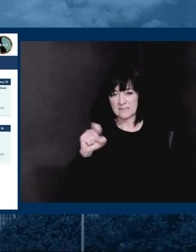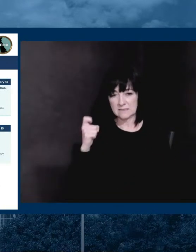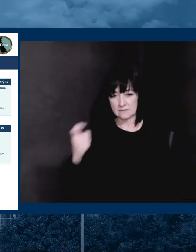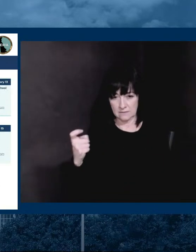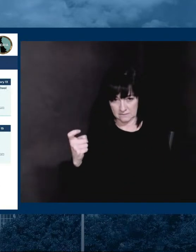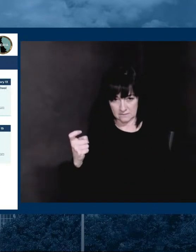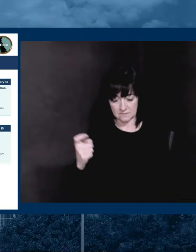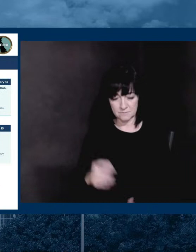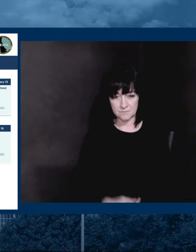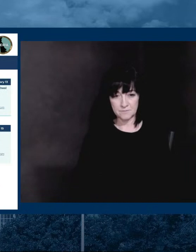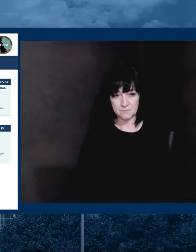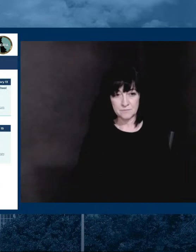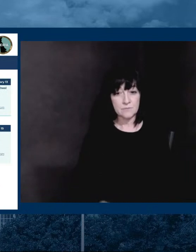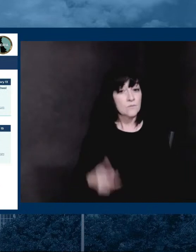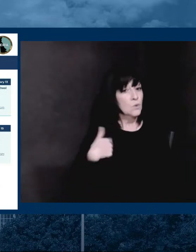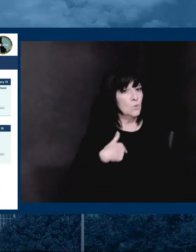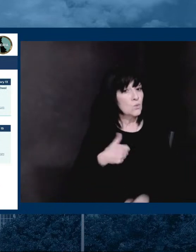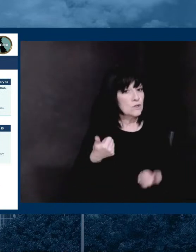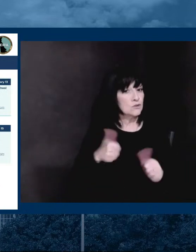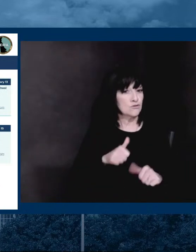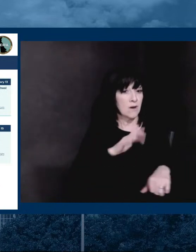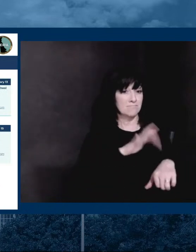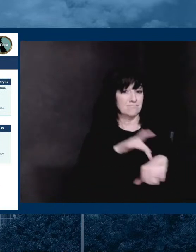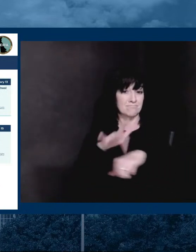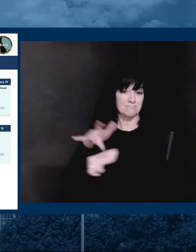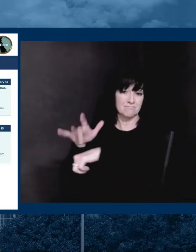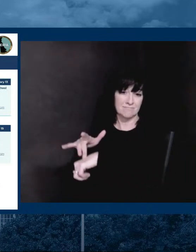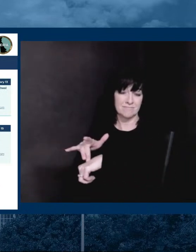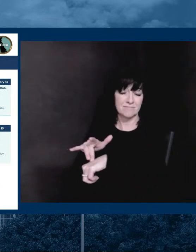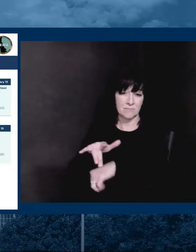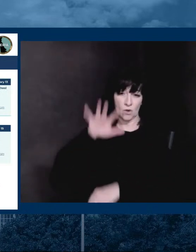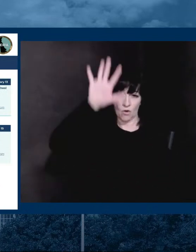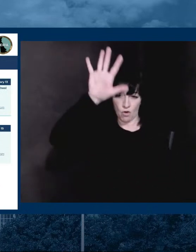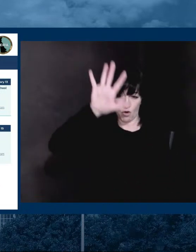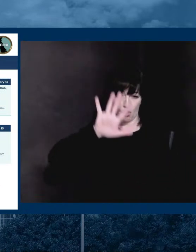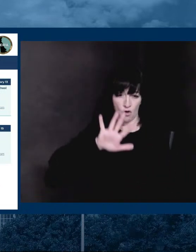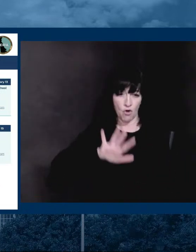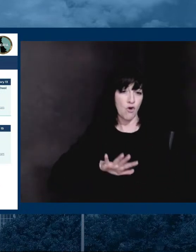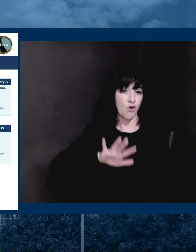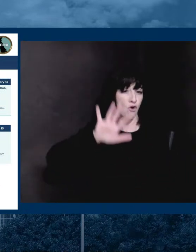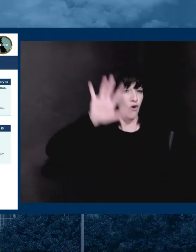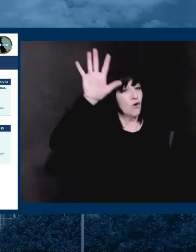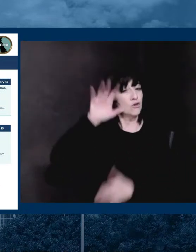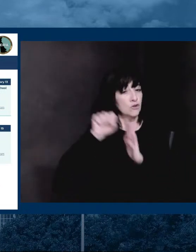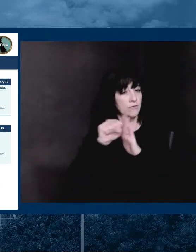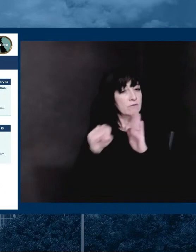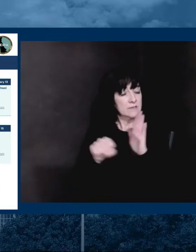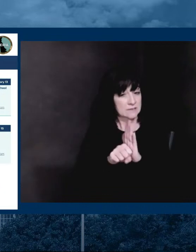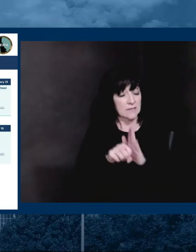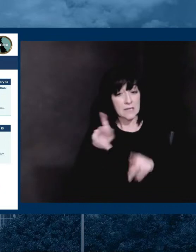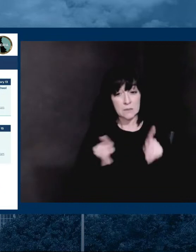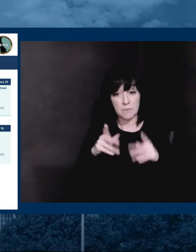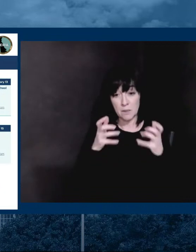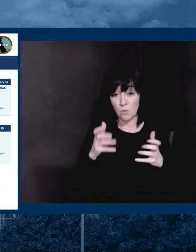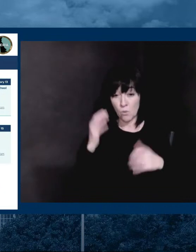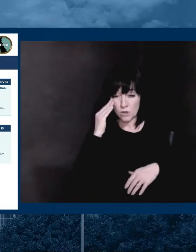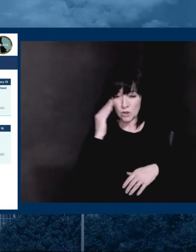get a net across the state. These are one aspect. People have to get tested. Go to